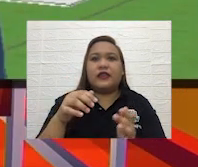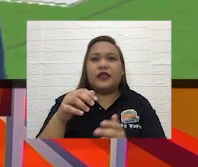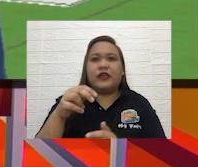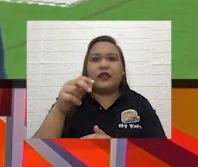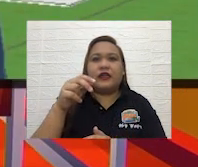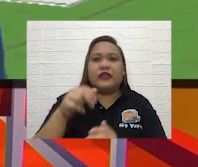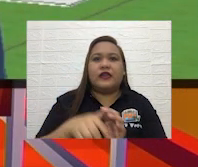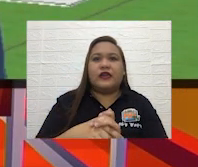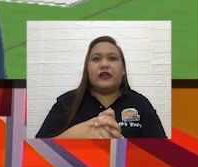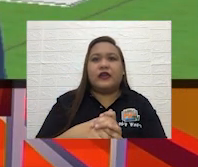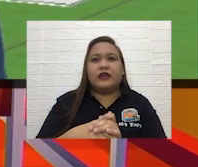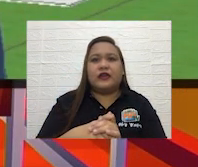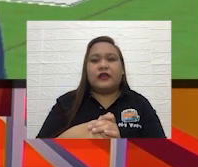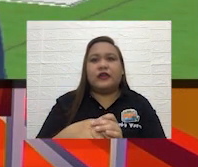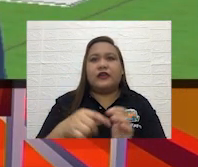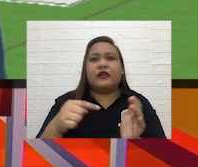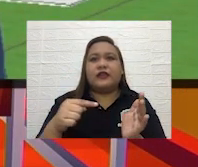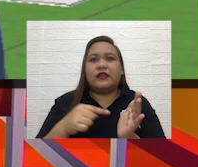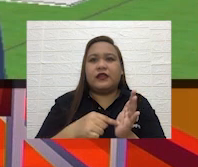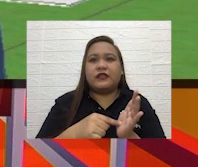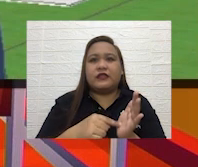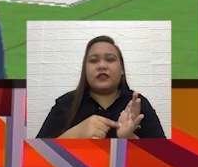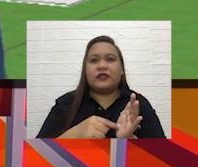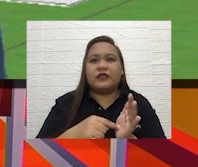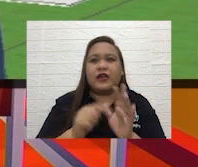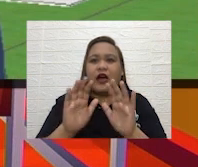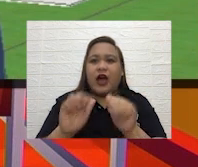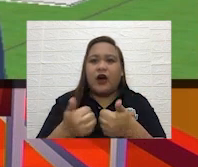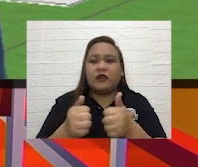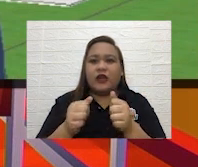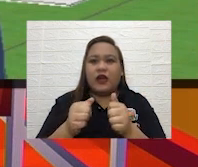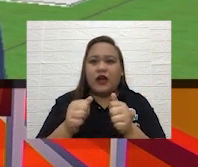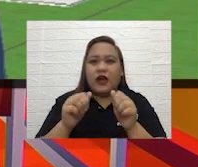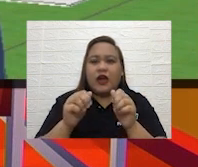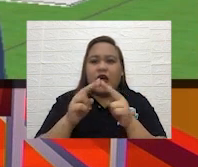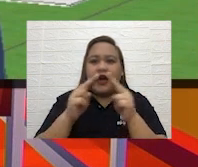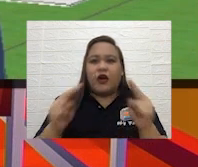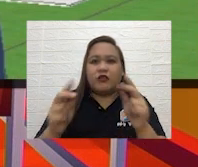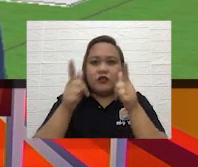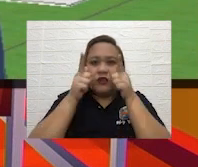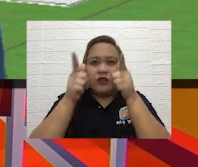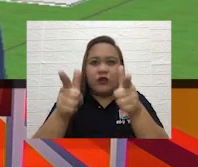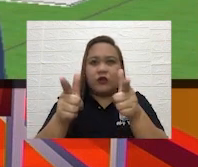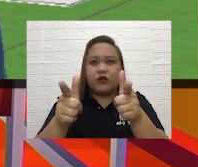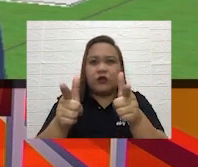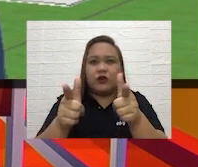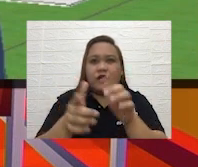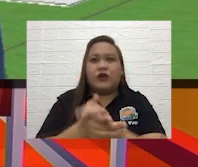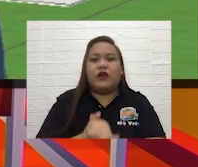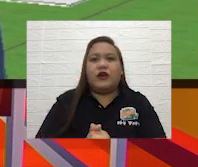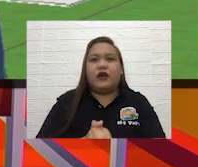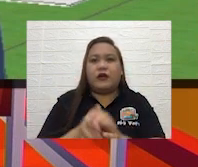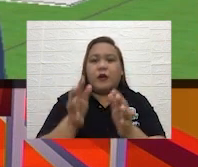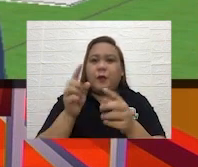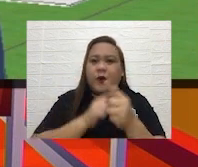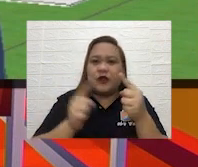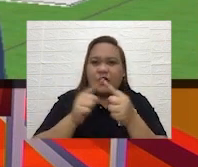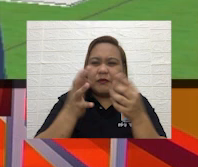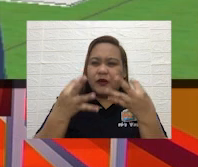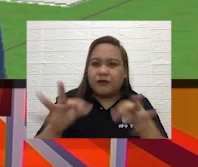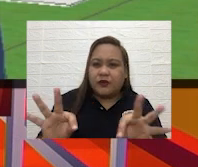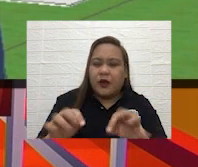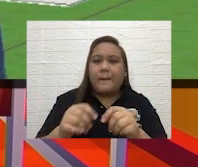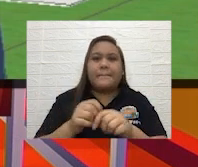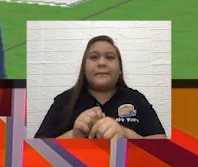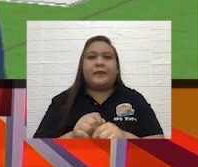This image shows how the house will look when finished. Even though it has not been constructed